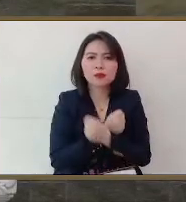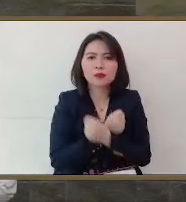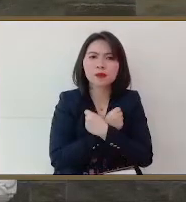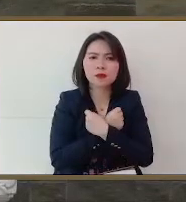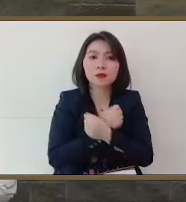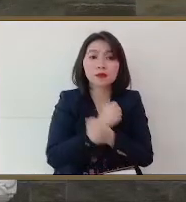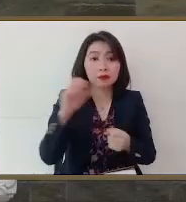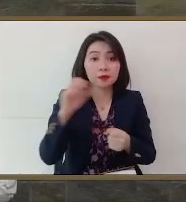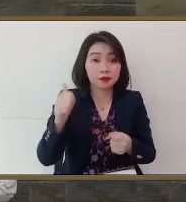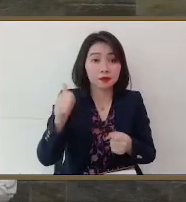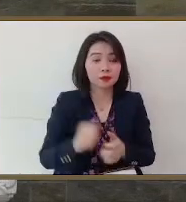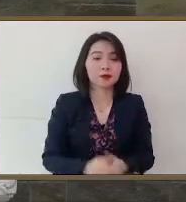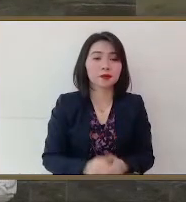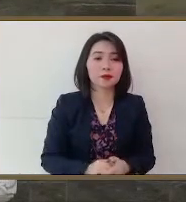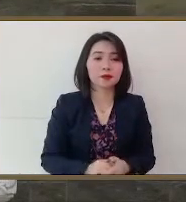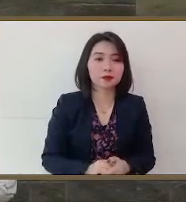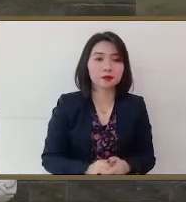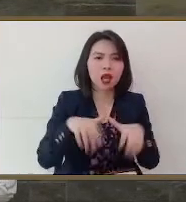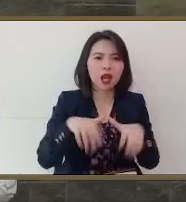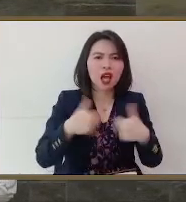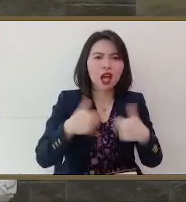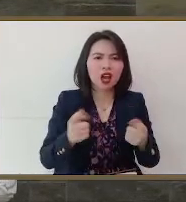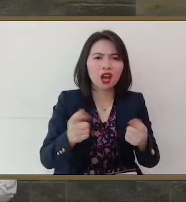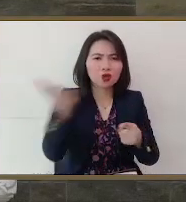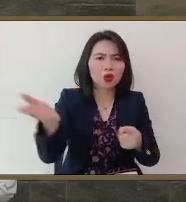Look at that. How do you interpret that?